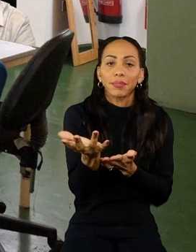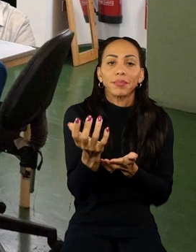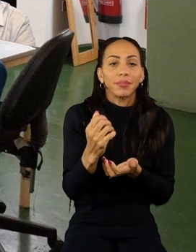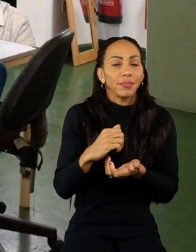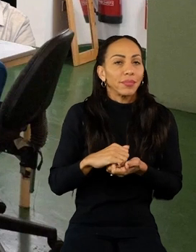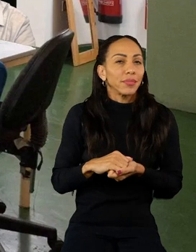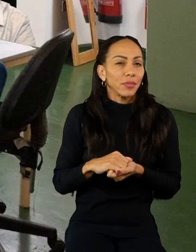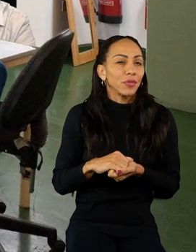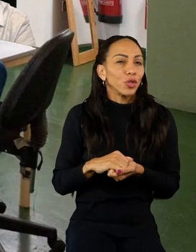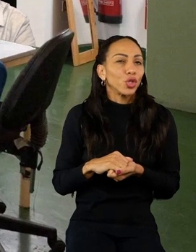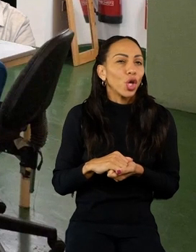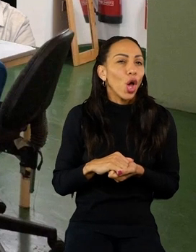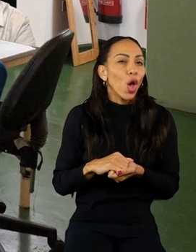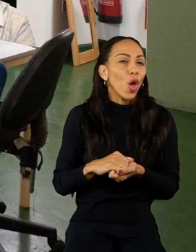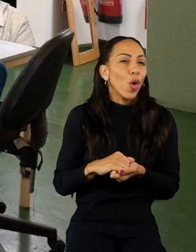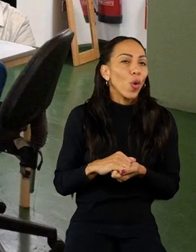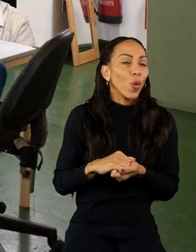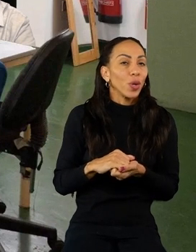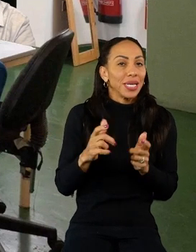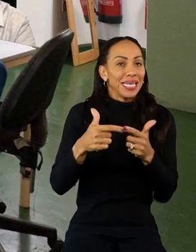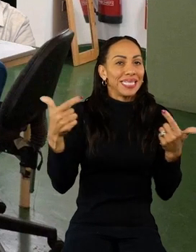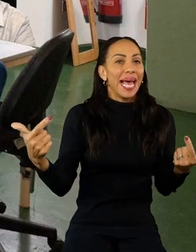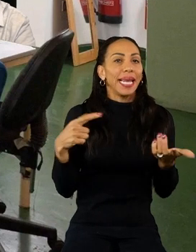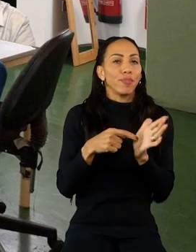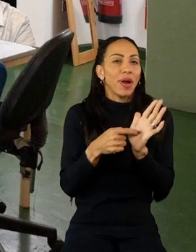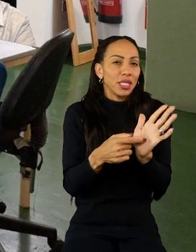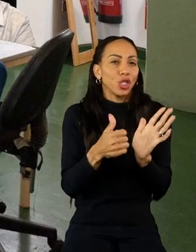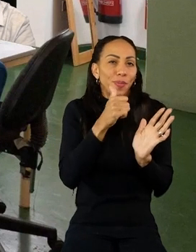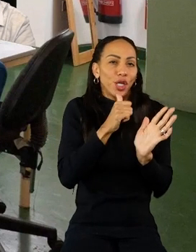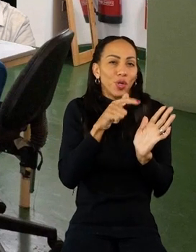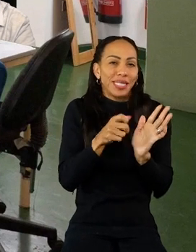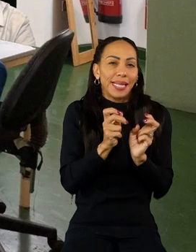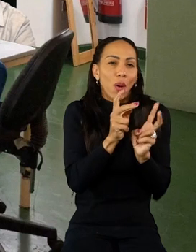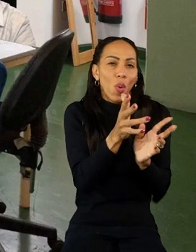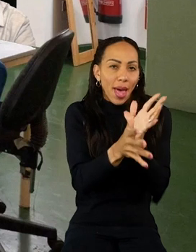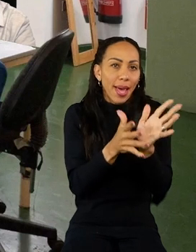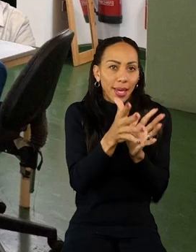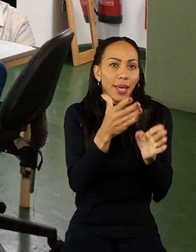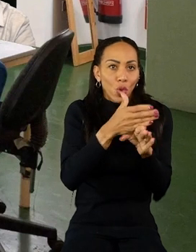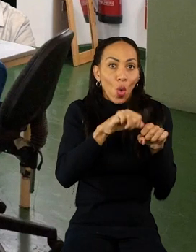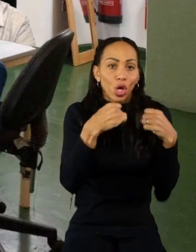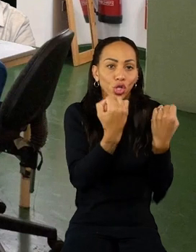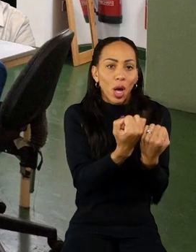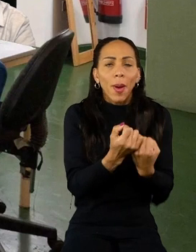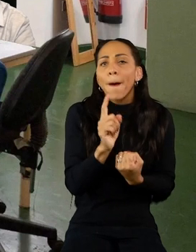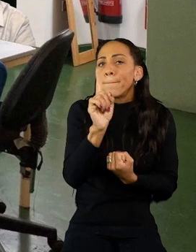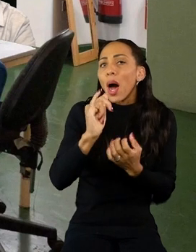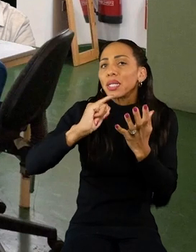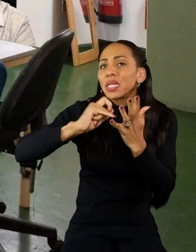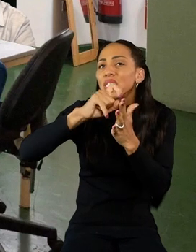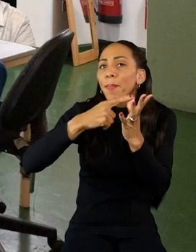going with the idea of sort of taking telepresence into the workshop spaces.